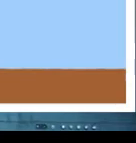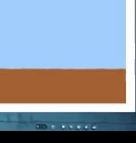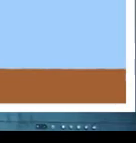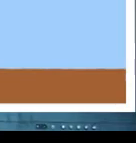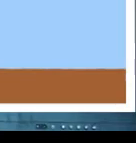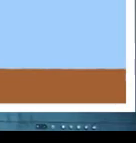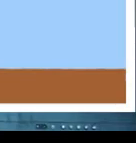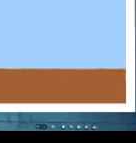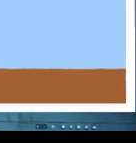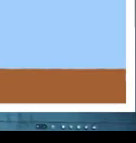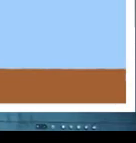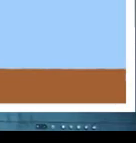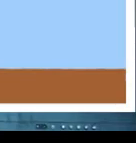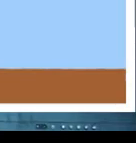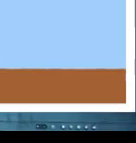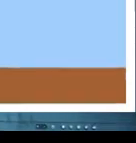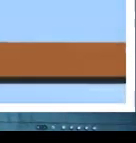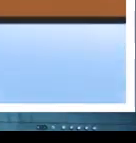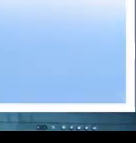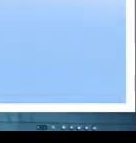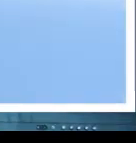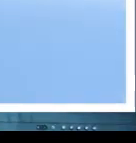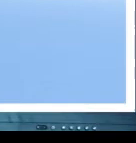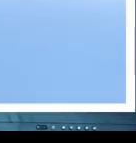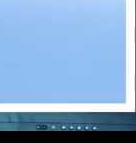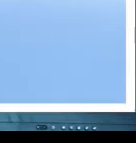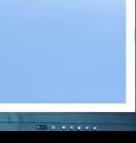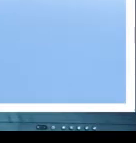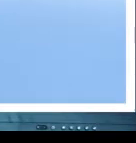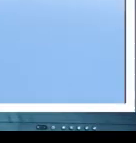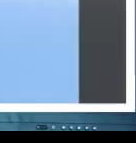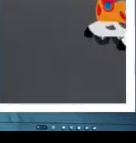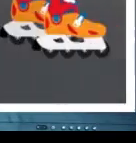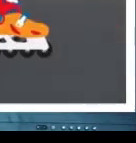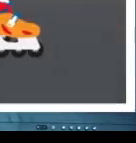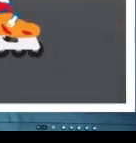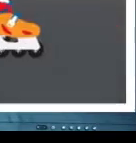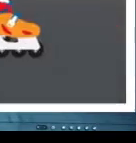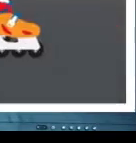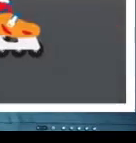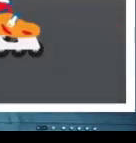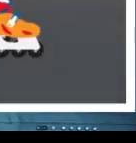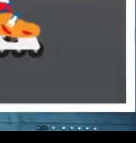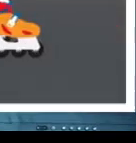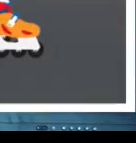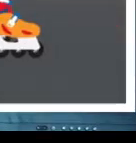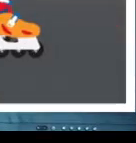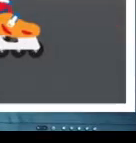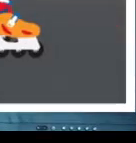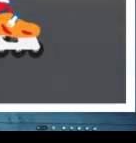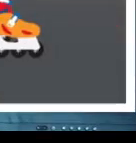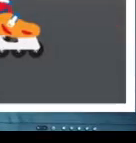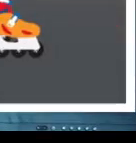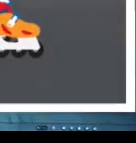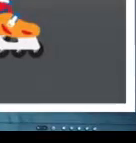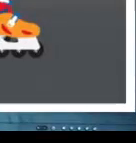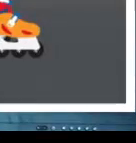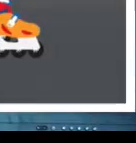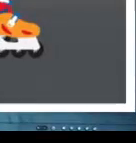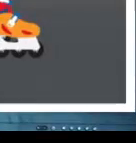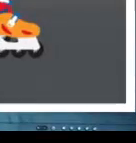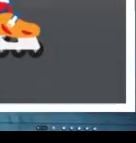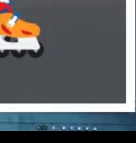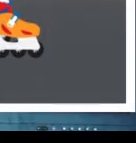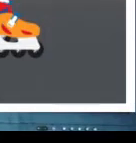wondered why? Say you're skating on an ice rink and your friend is skating on the road. Whose movement do you think will be smoother?